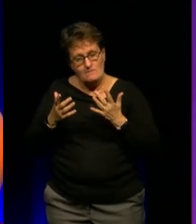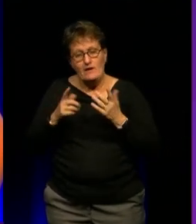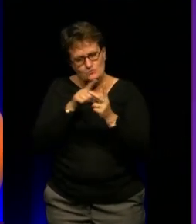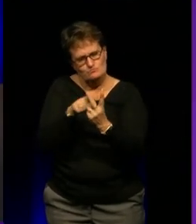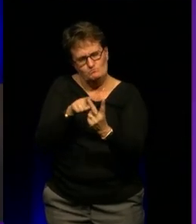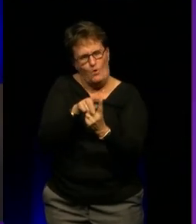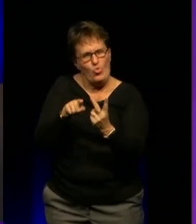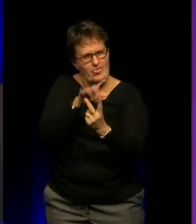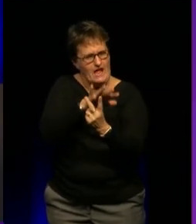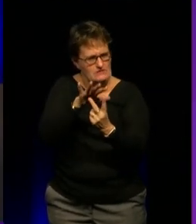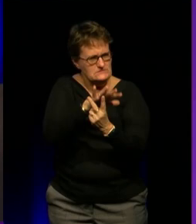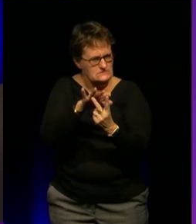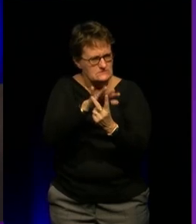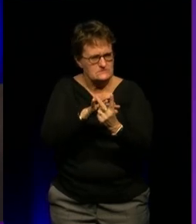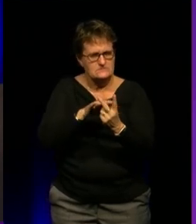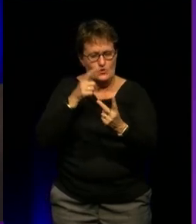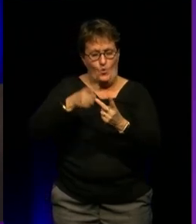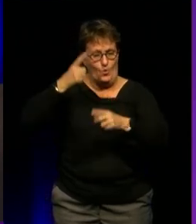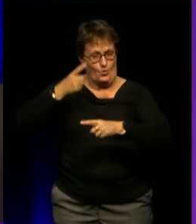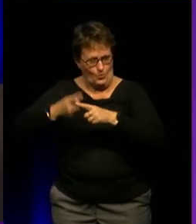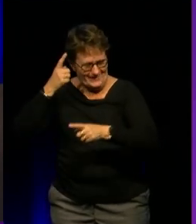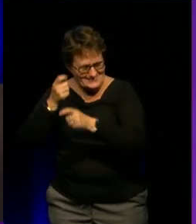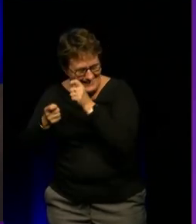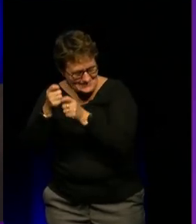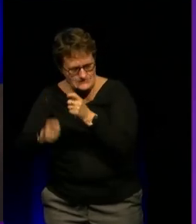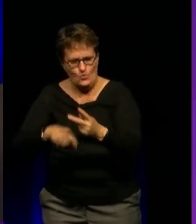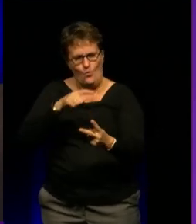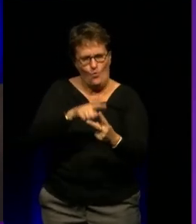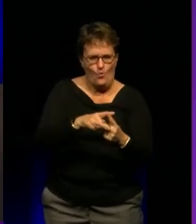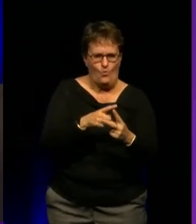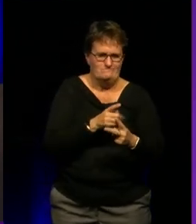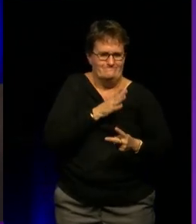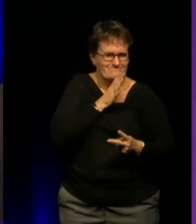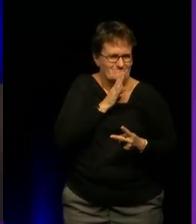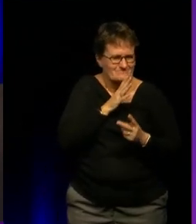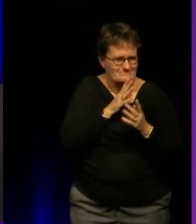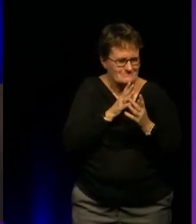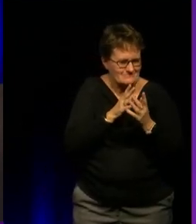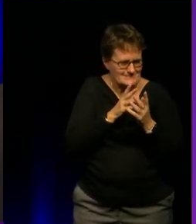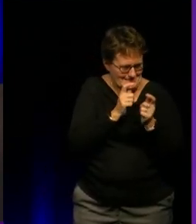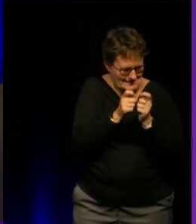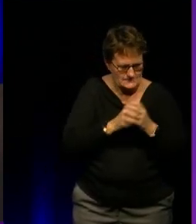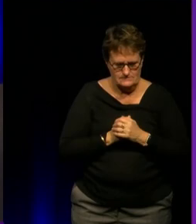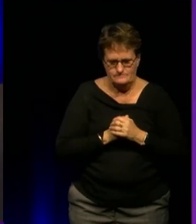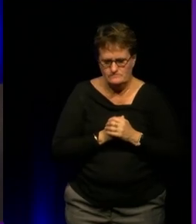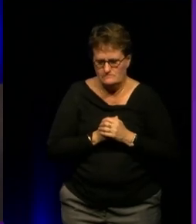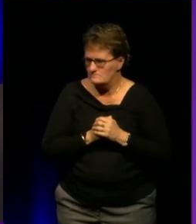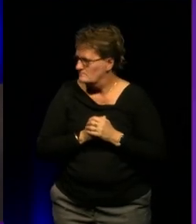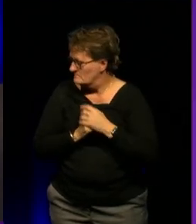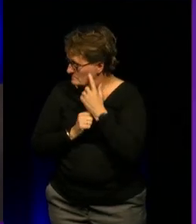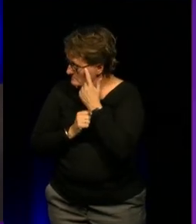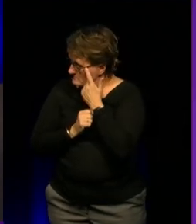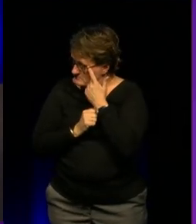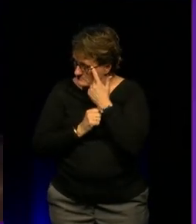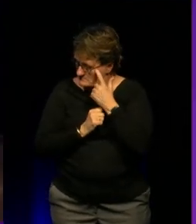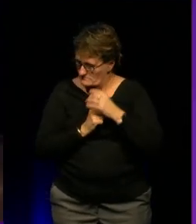part of the trajectory. Was there a point during the development or the scale-up that made you almost give up? And if so,